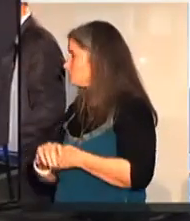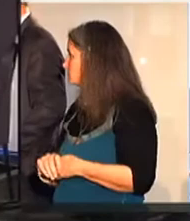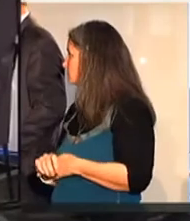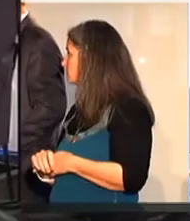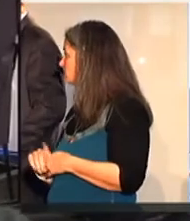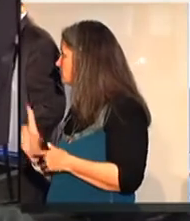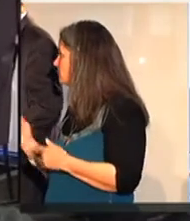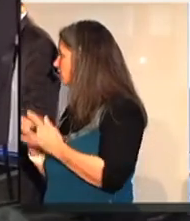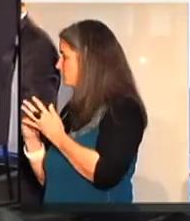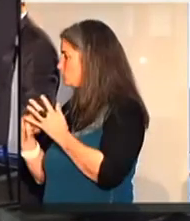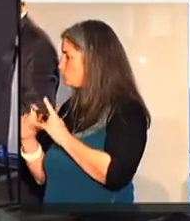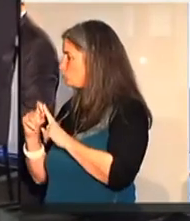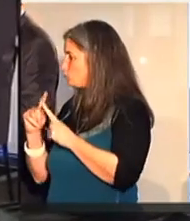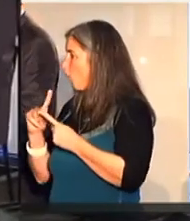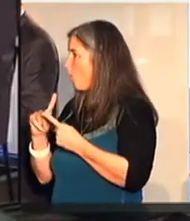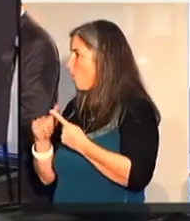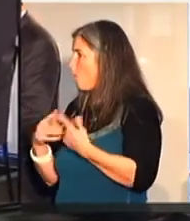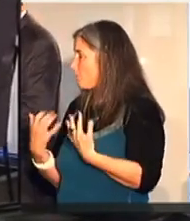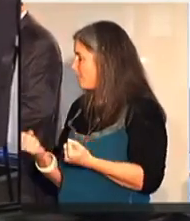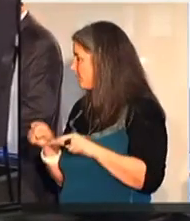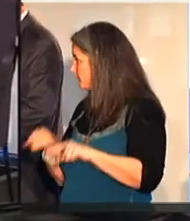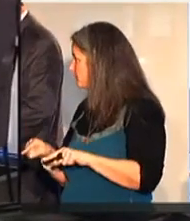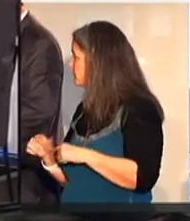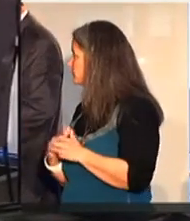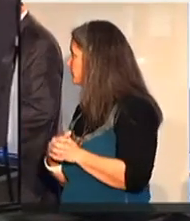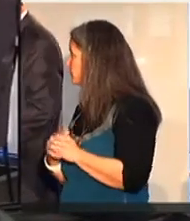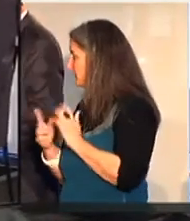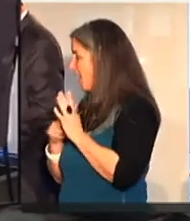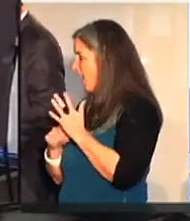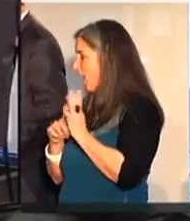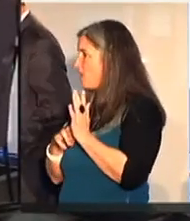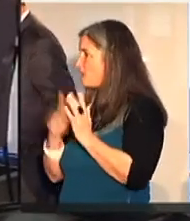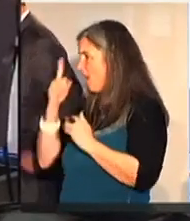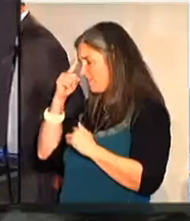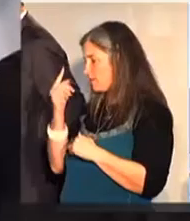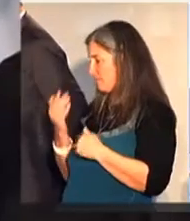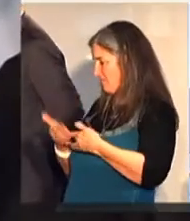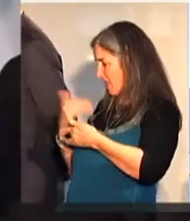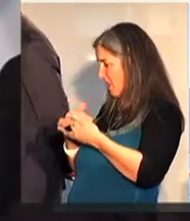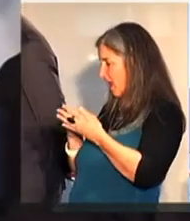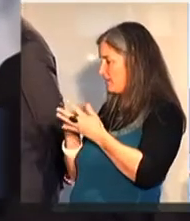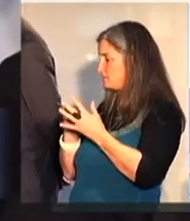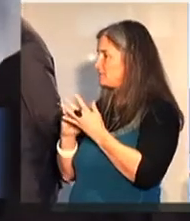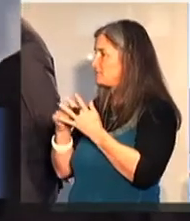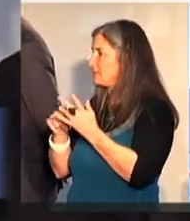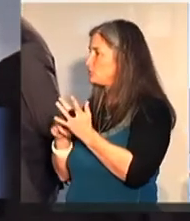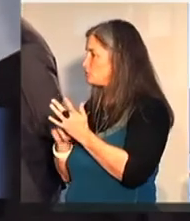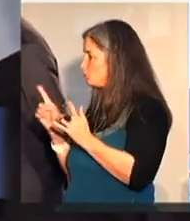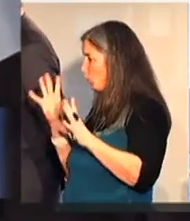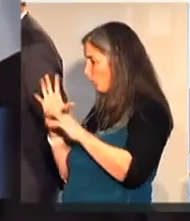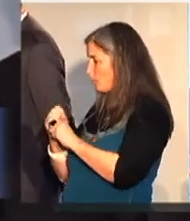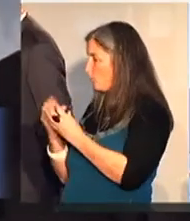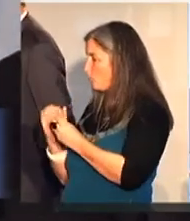I think the scope is certainly there. I think, Alan, towards the end of the last session, you perhaps encapsulated it well with your five